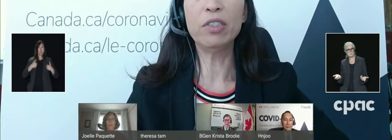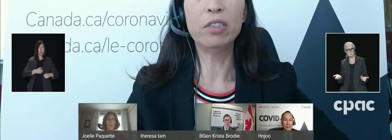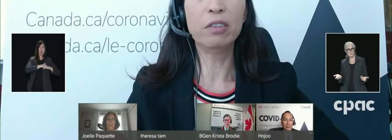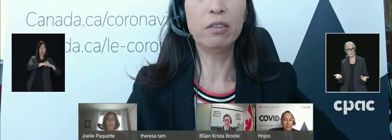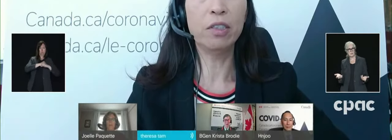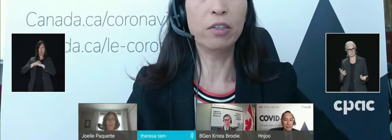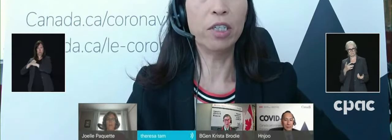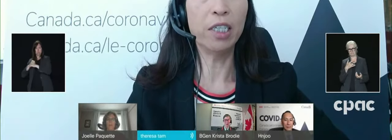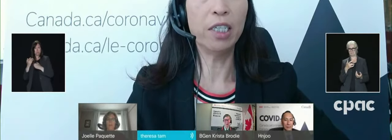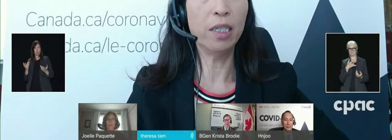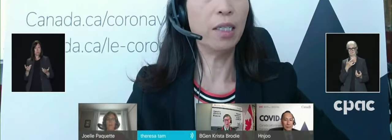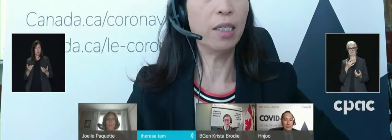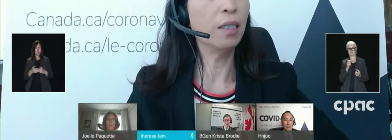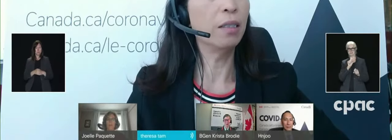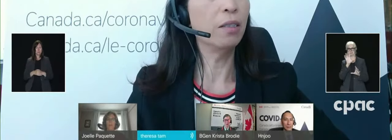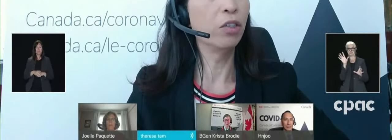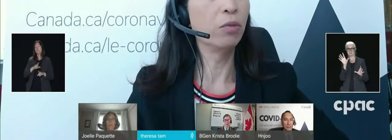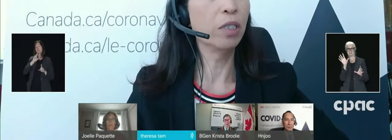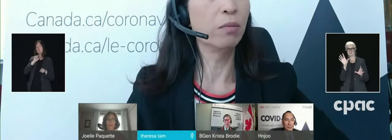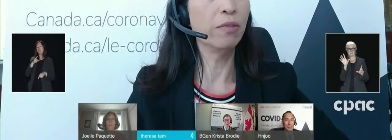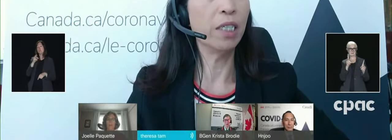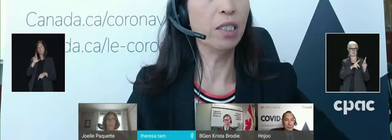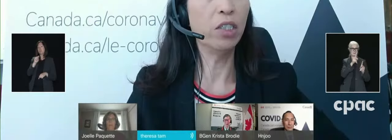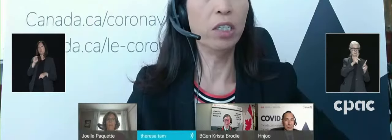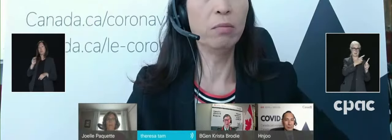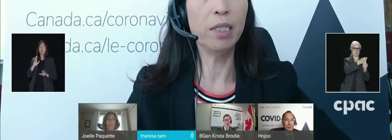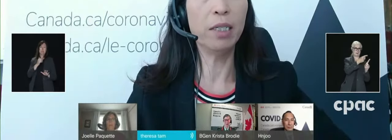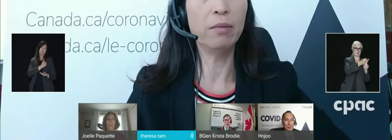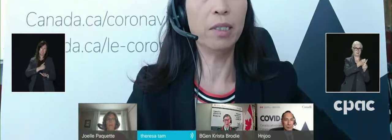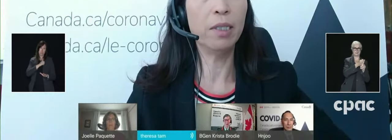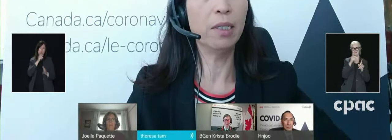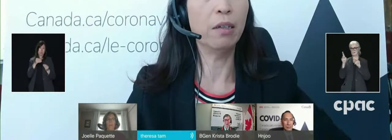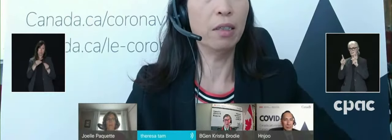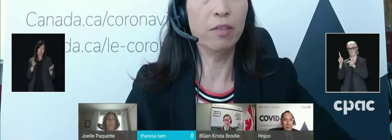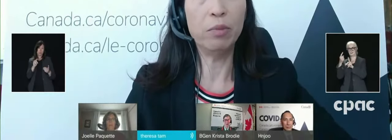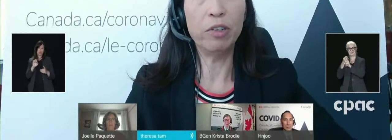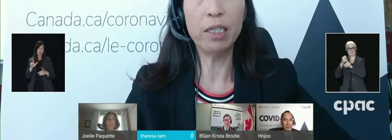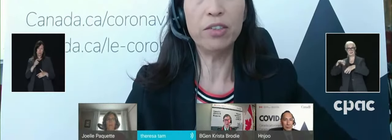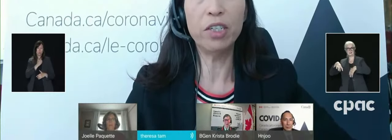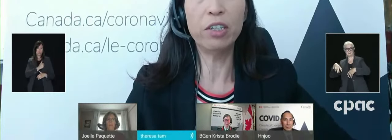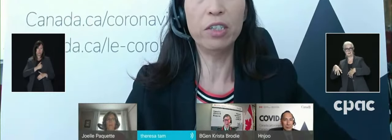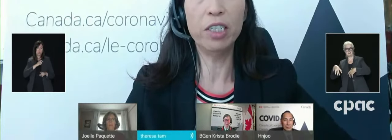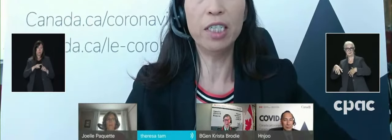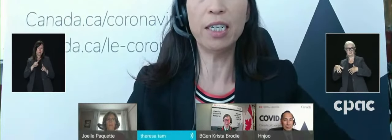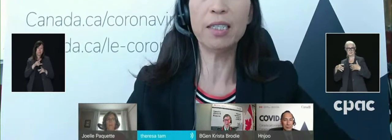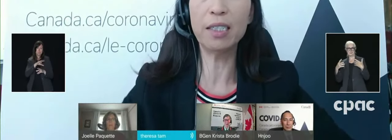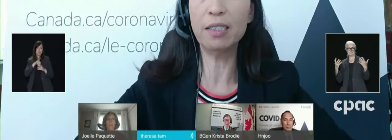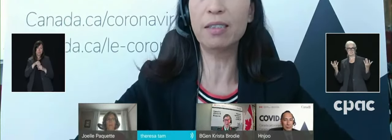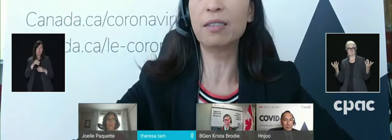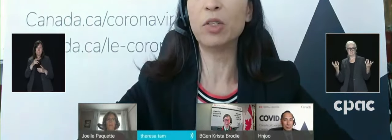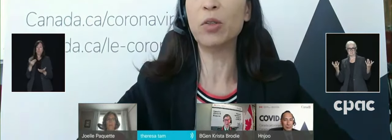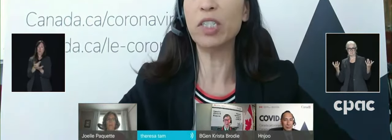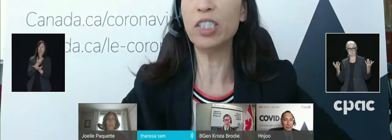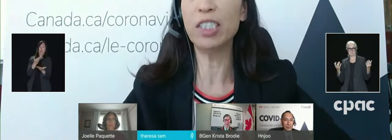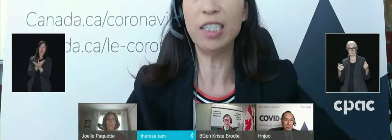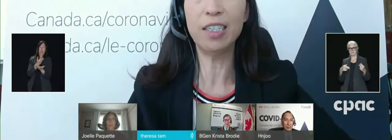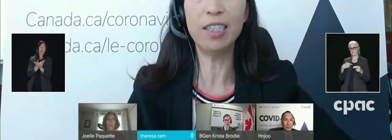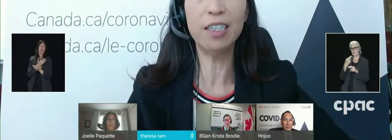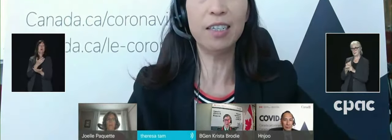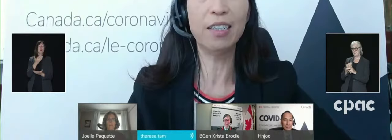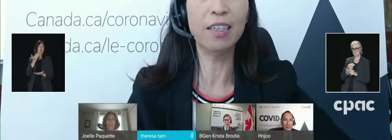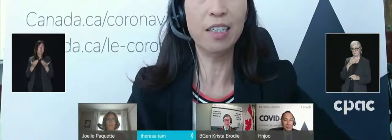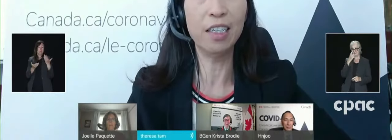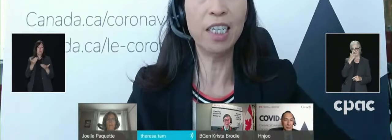Yeah, you have to, sorry that this tool wasn't provided to you, but it's hot off the press. So you can ask us more